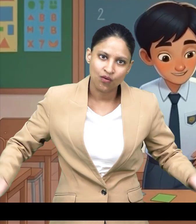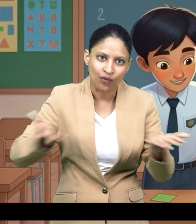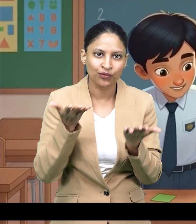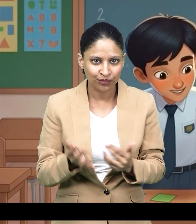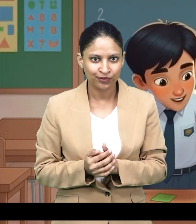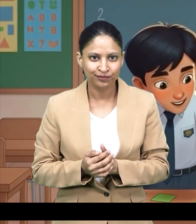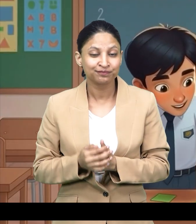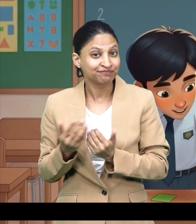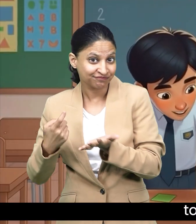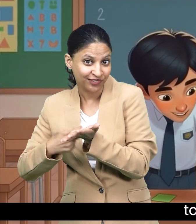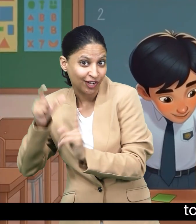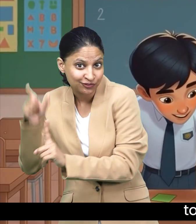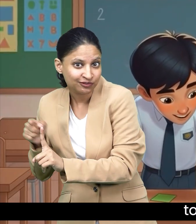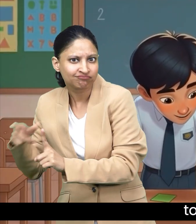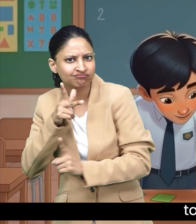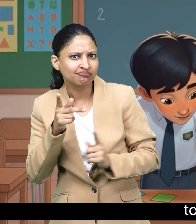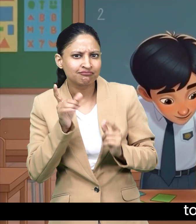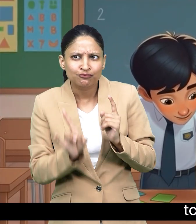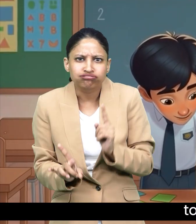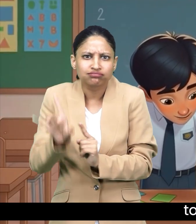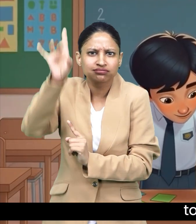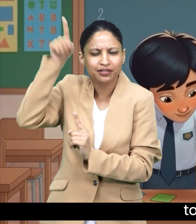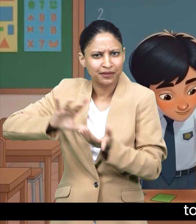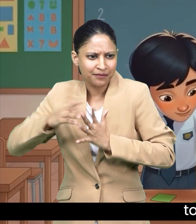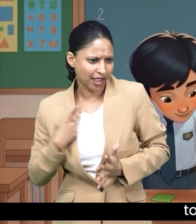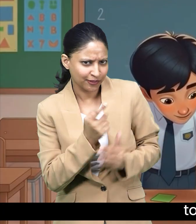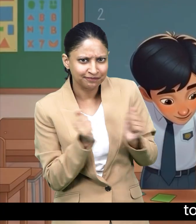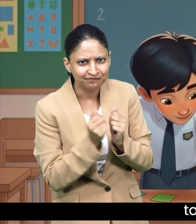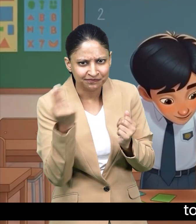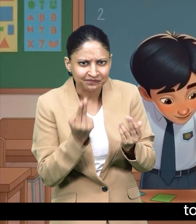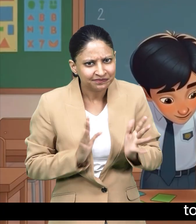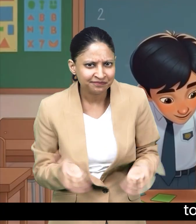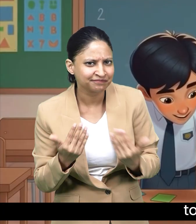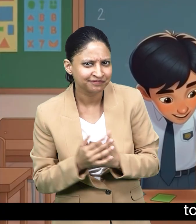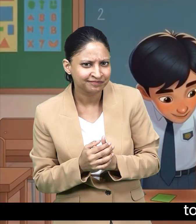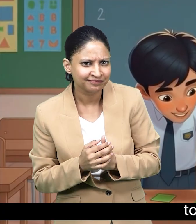Raju added, "Let's work together to make a rocket."